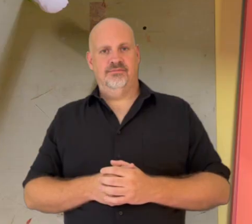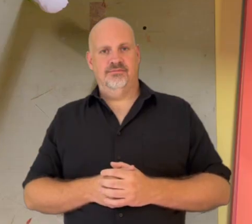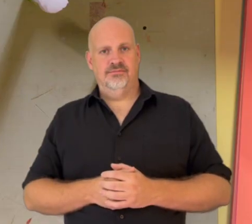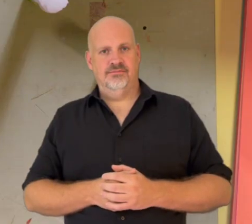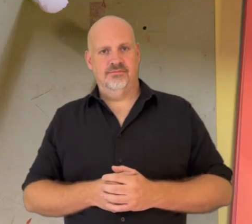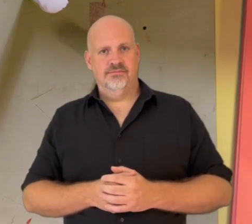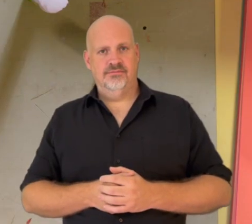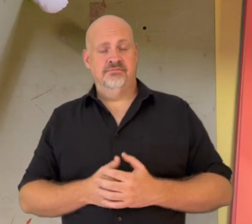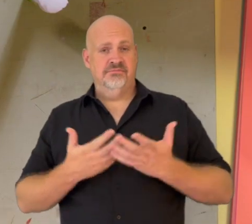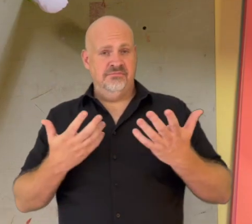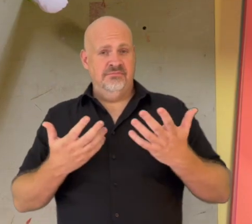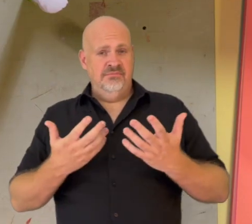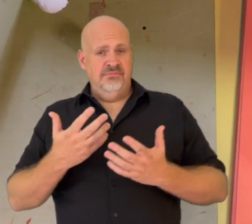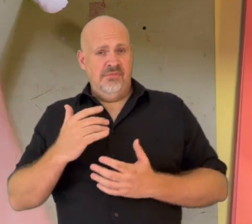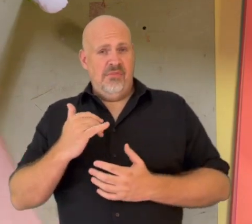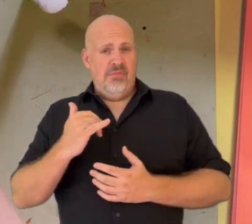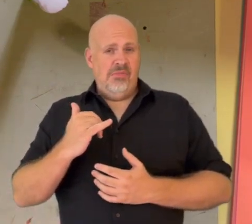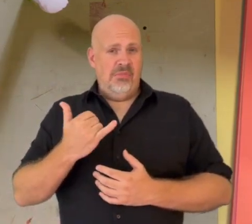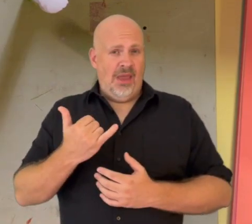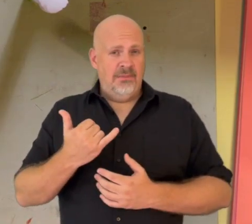And then maybe